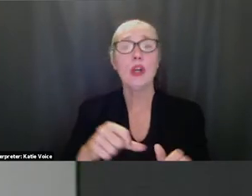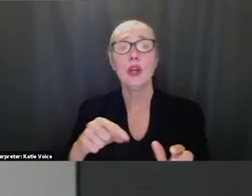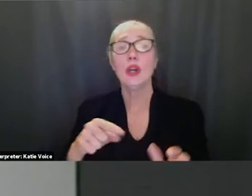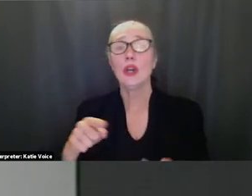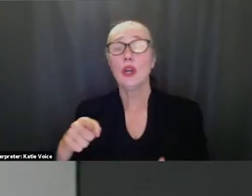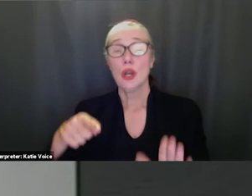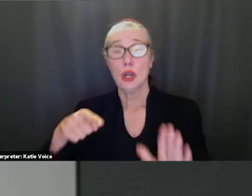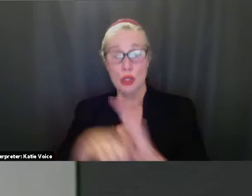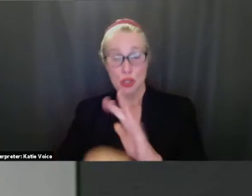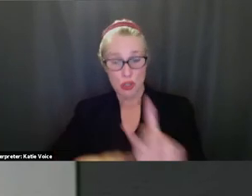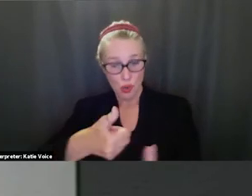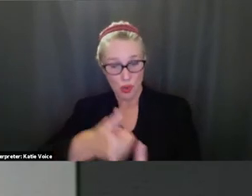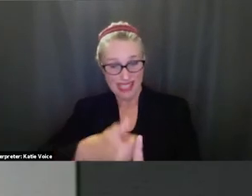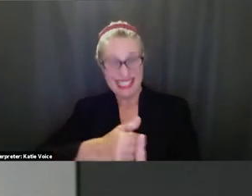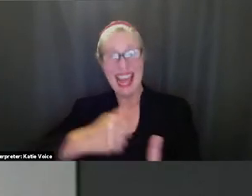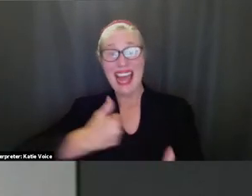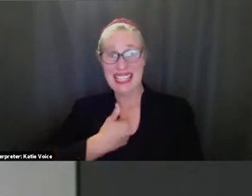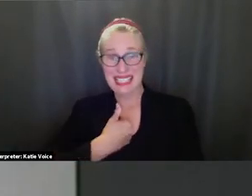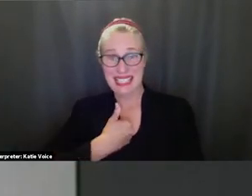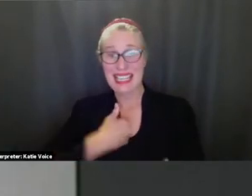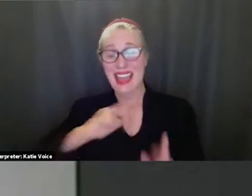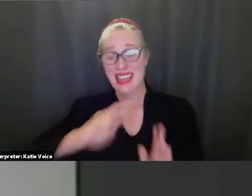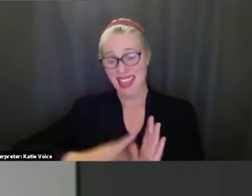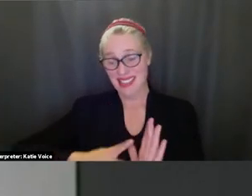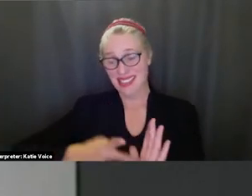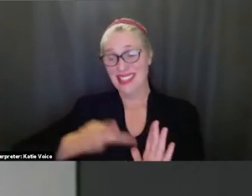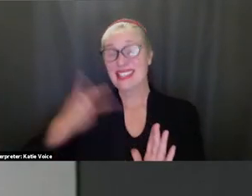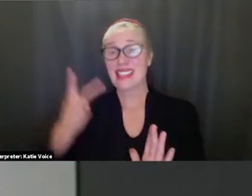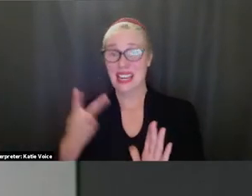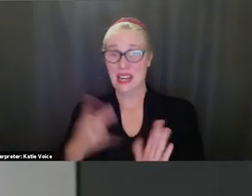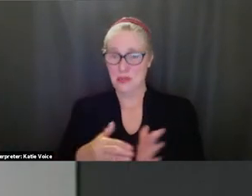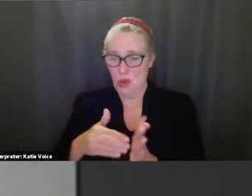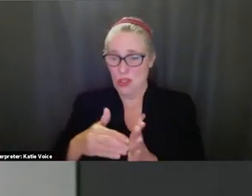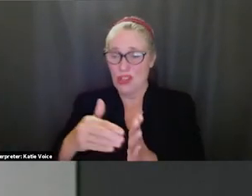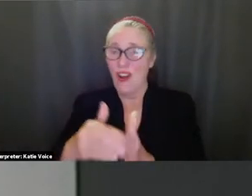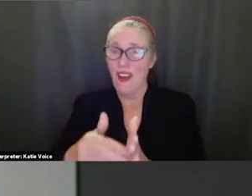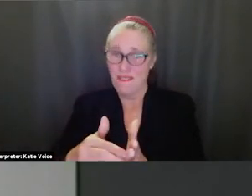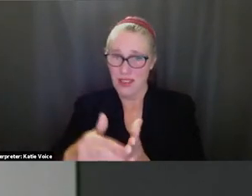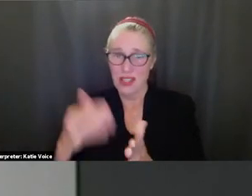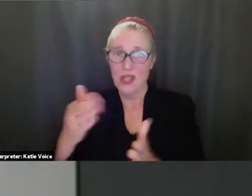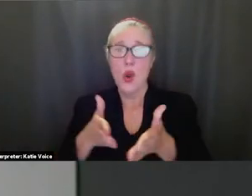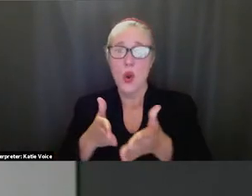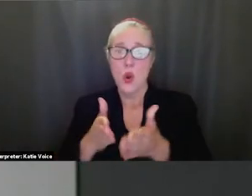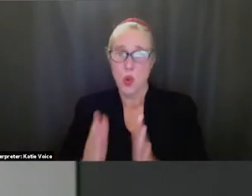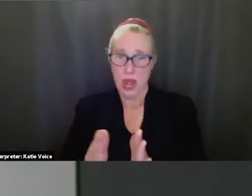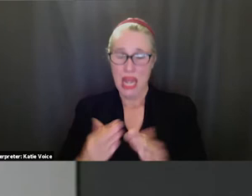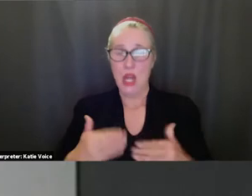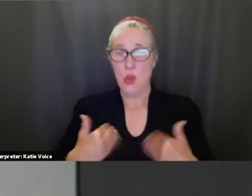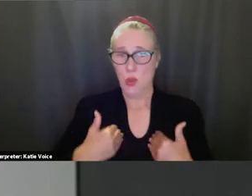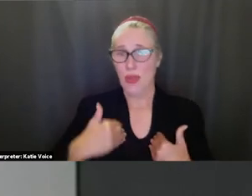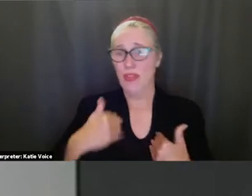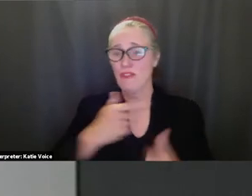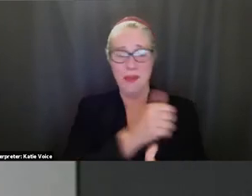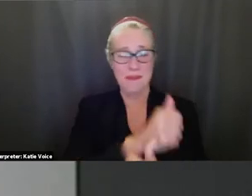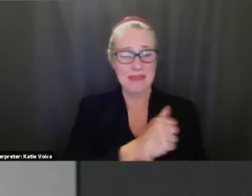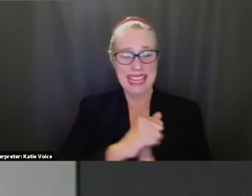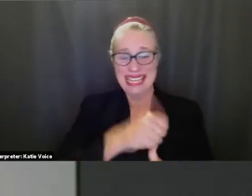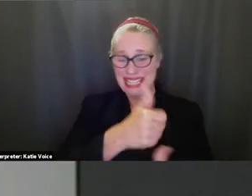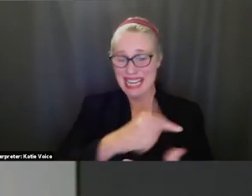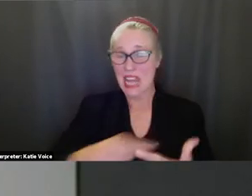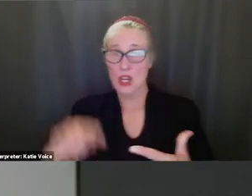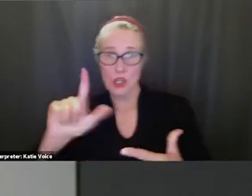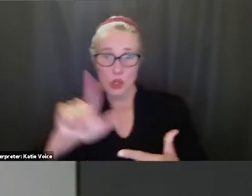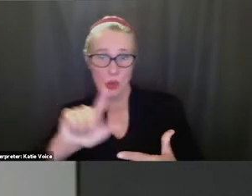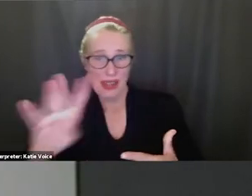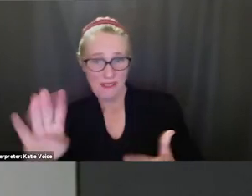second leading cause of death among young among youth ages 10 to 24 and 20 of all